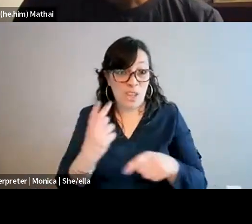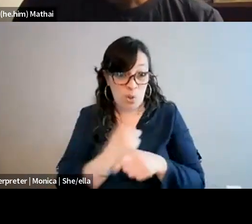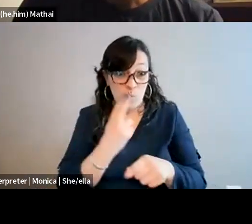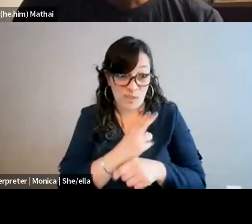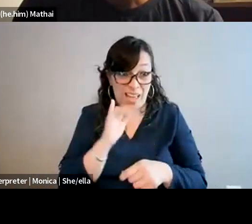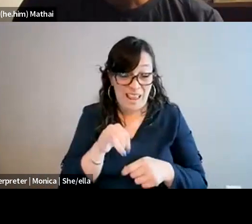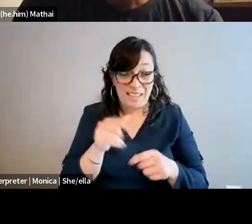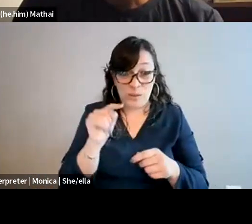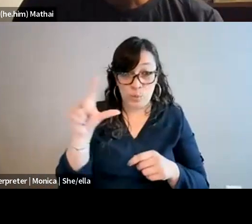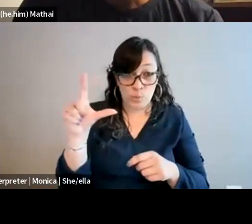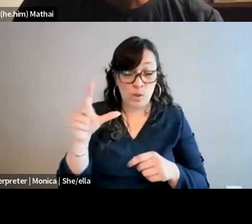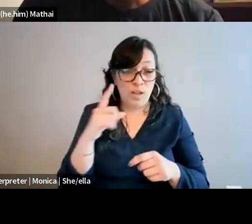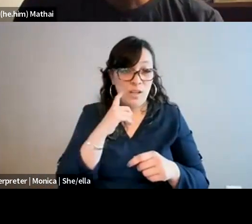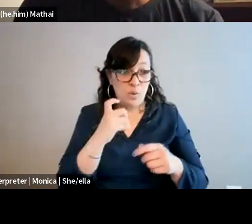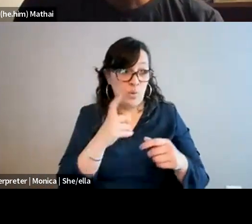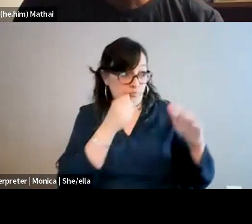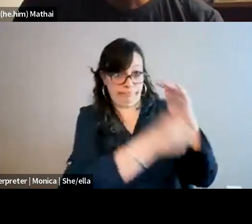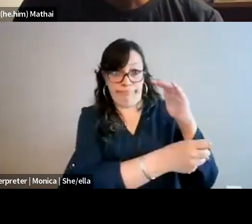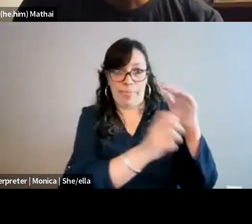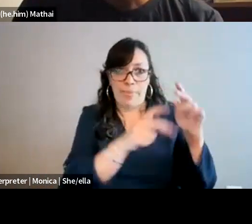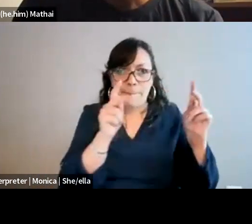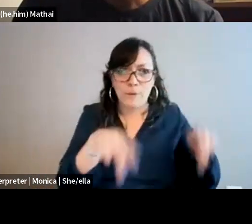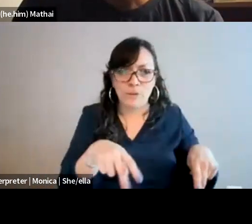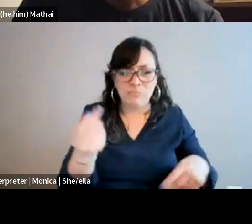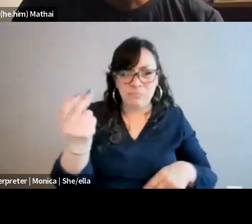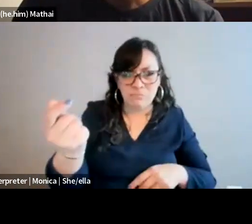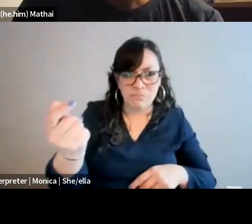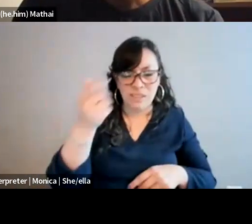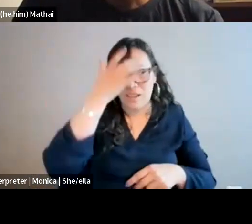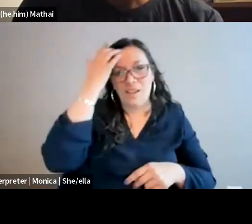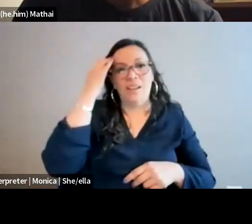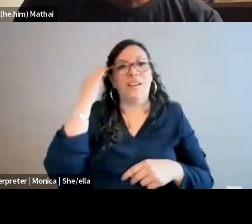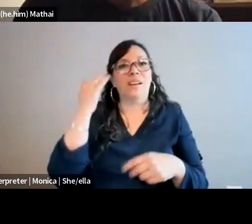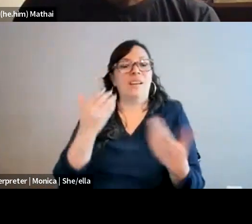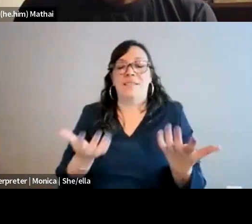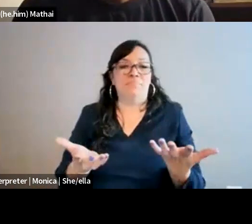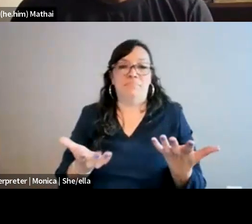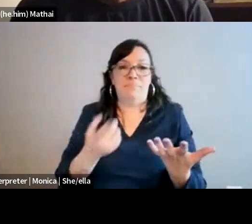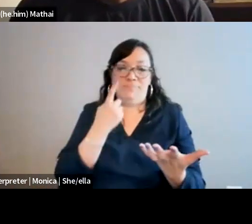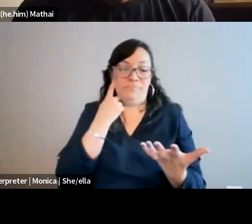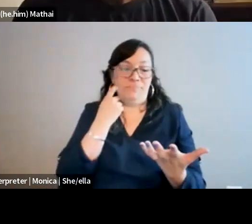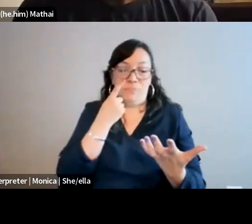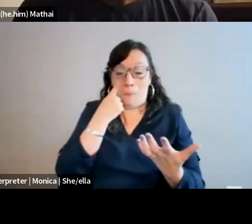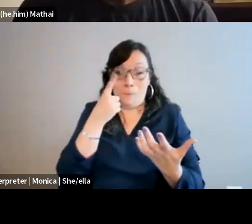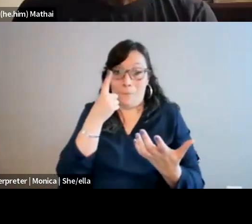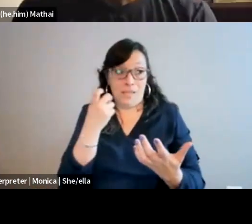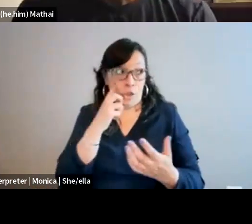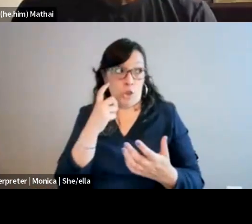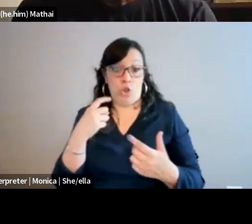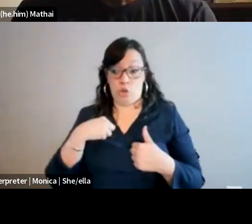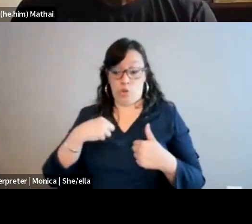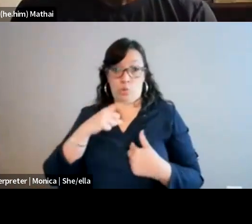as a tool to incarcerate or involuntarily impose upon an unhoused person as someone that